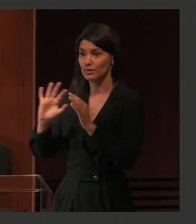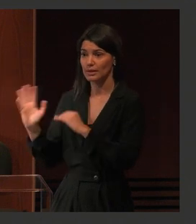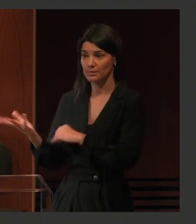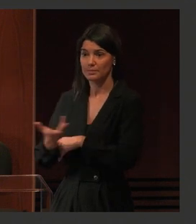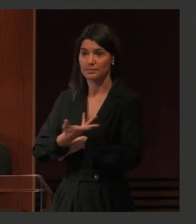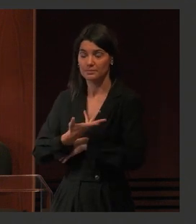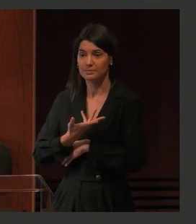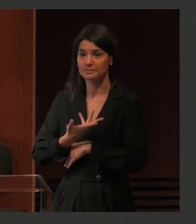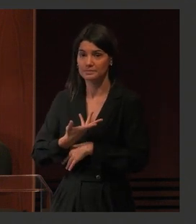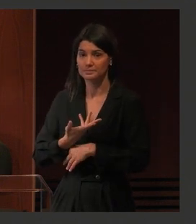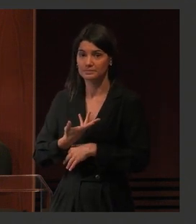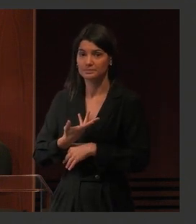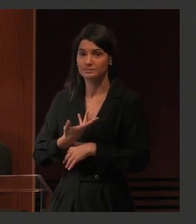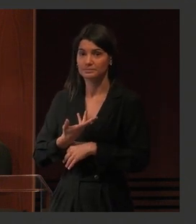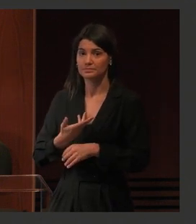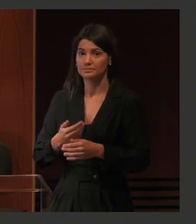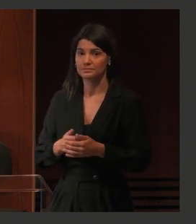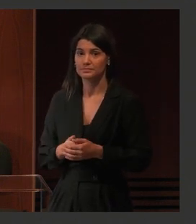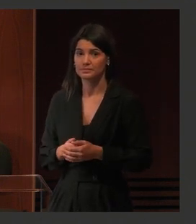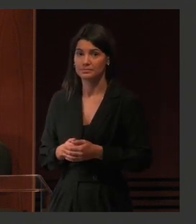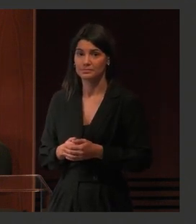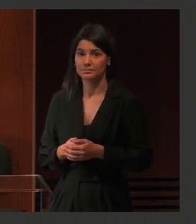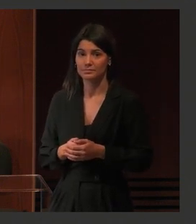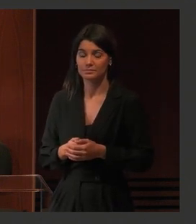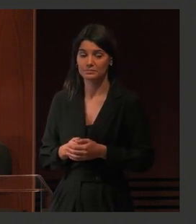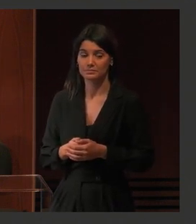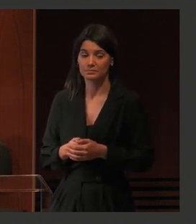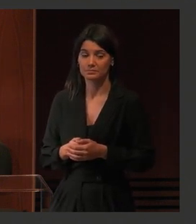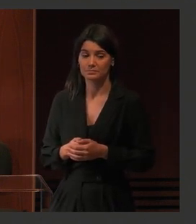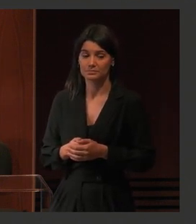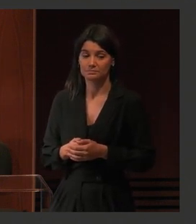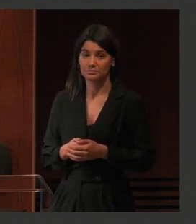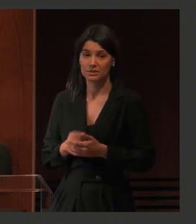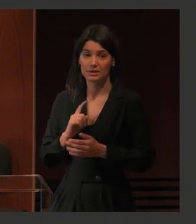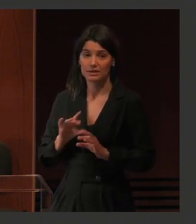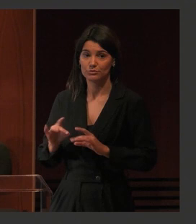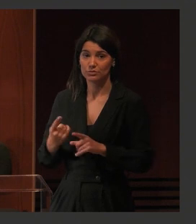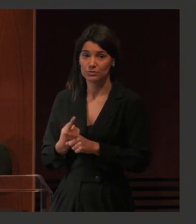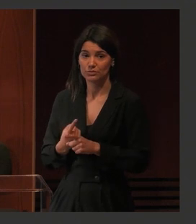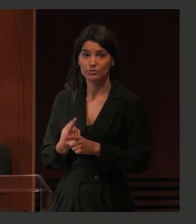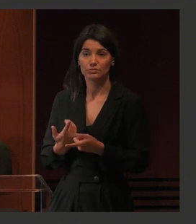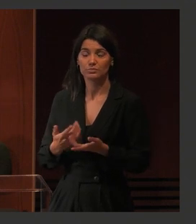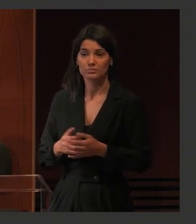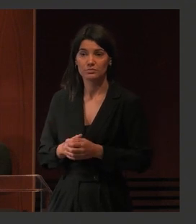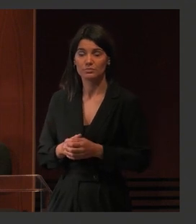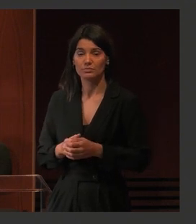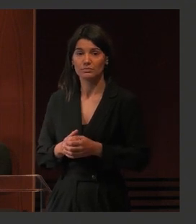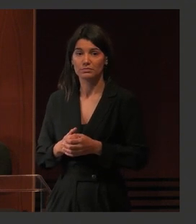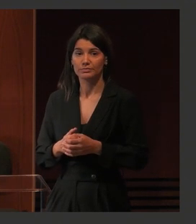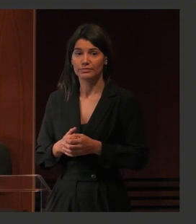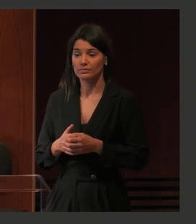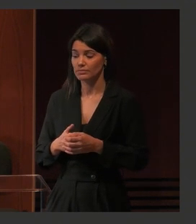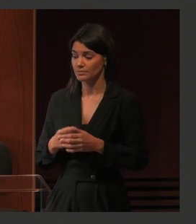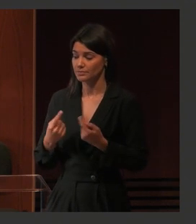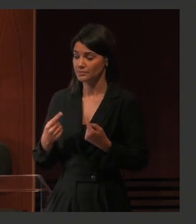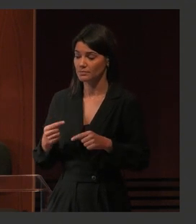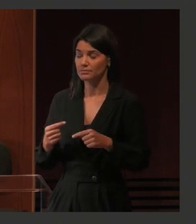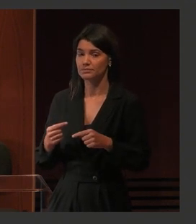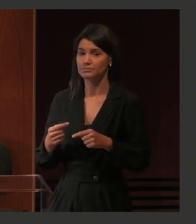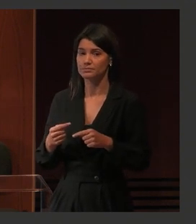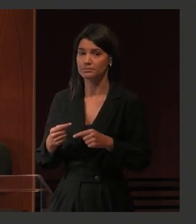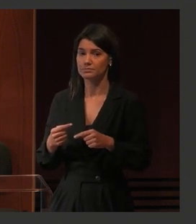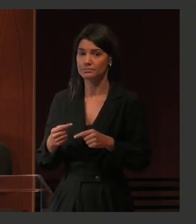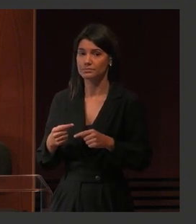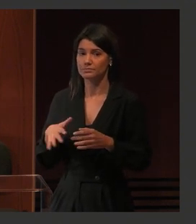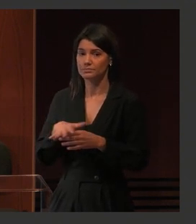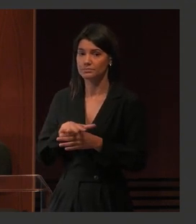But this, as he said, and as I know, has changed, but it still needs to be enhanced, I think.